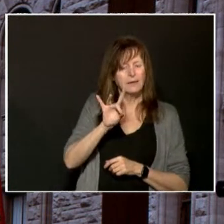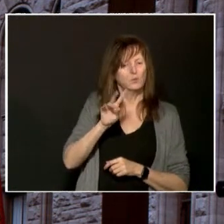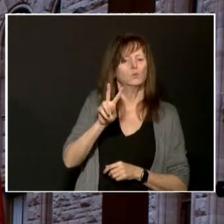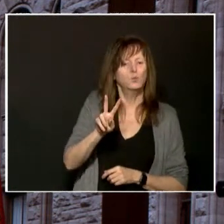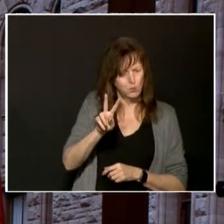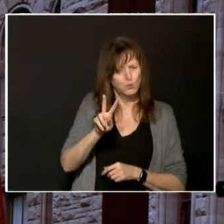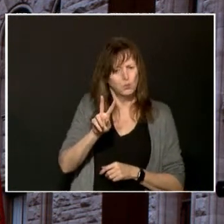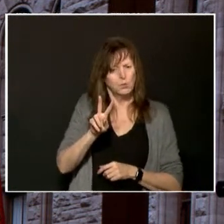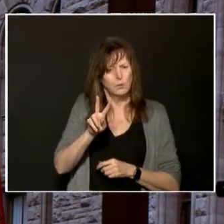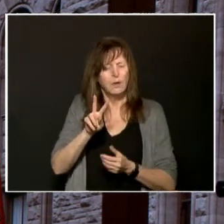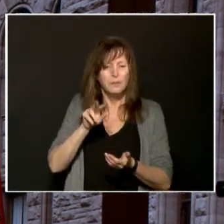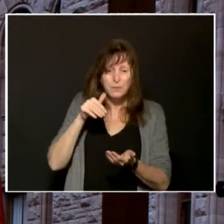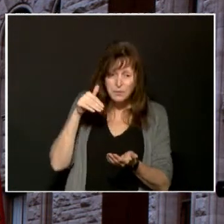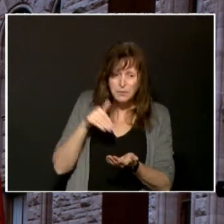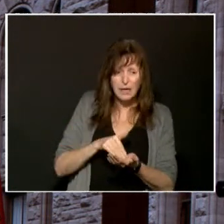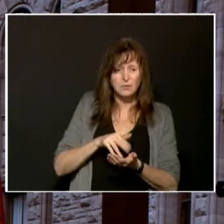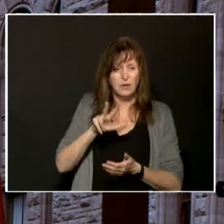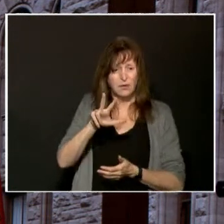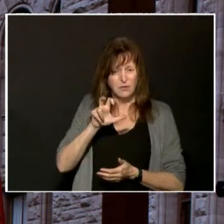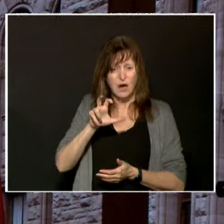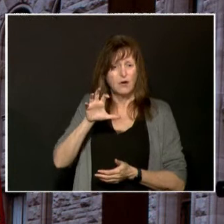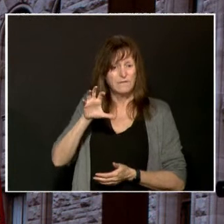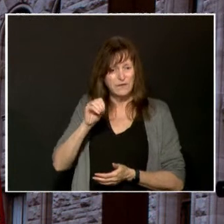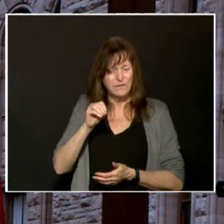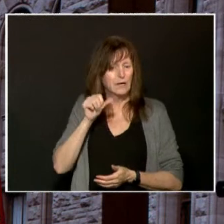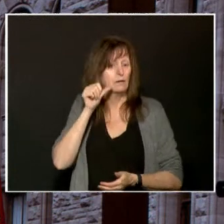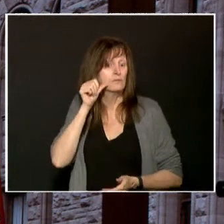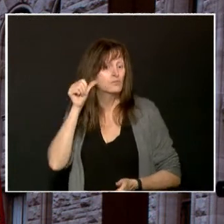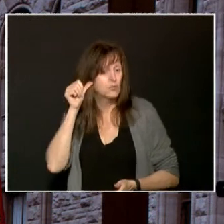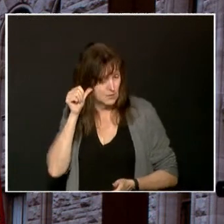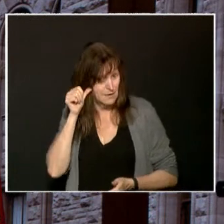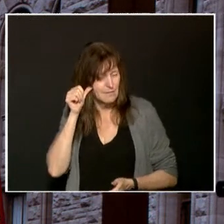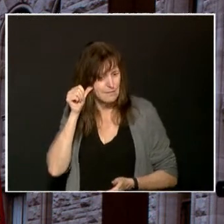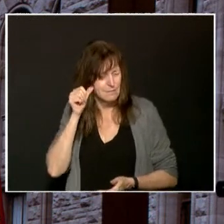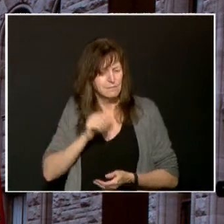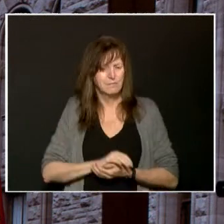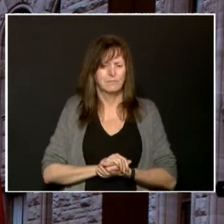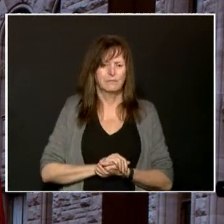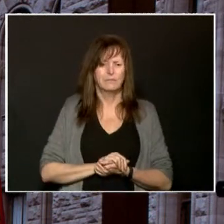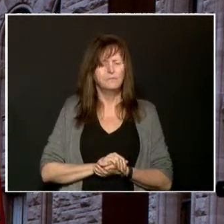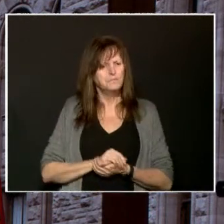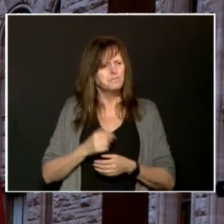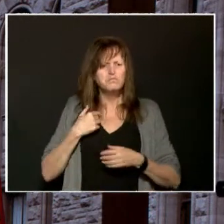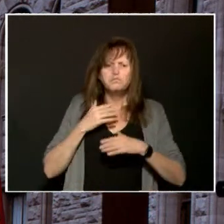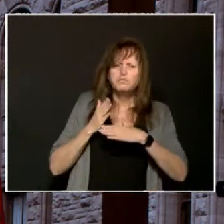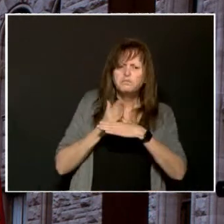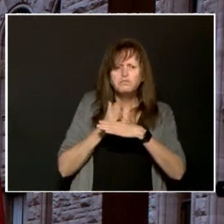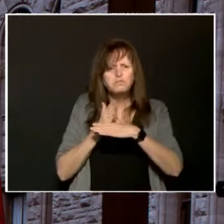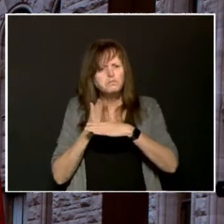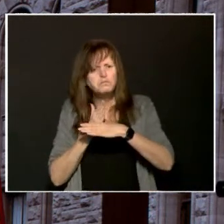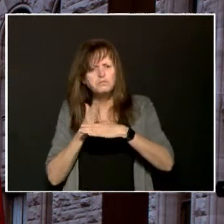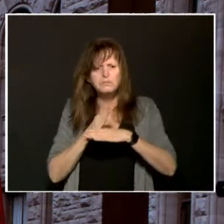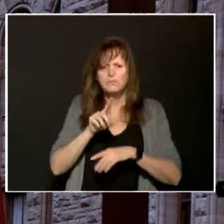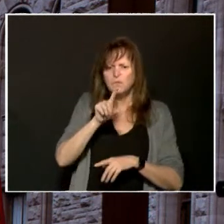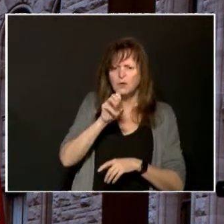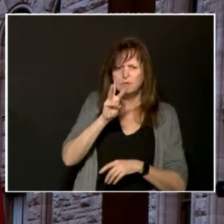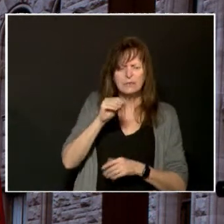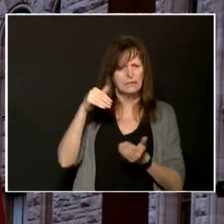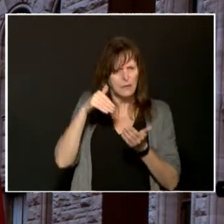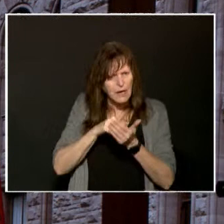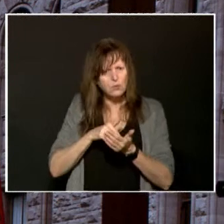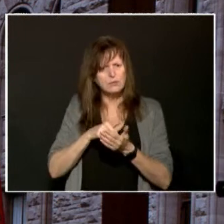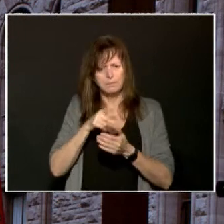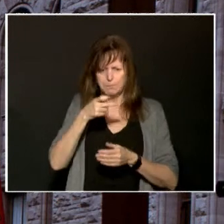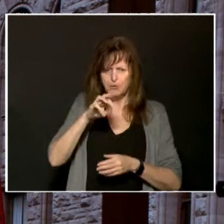182,350 doses yesterday. So we're now averaging about 160,000 shots per day, which is a